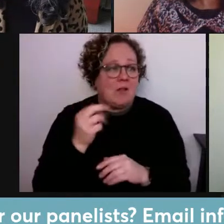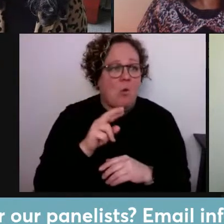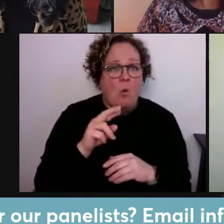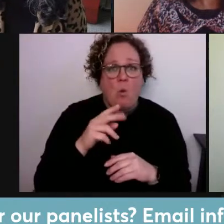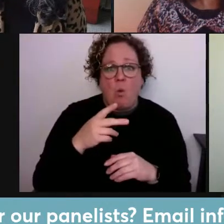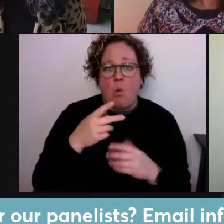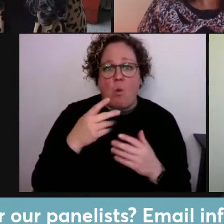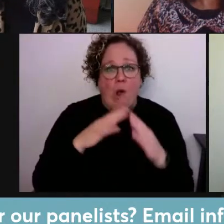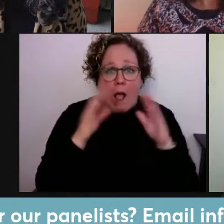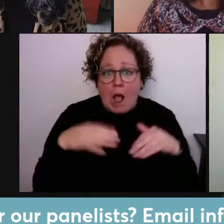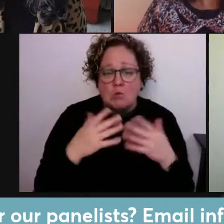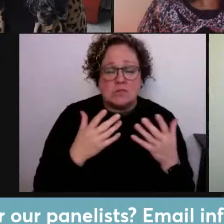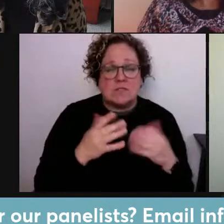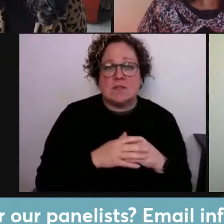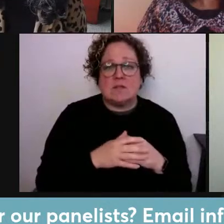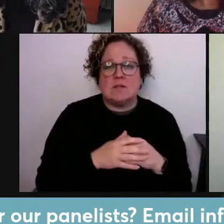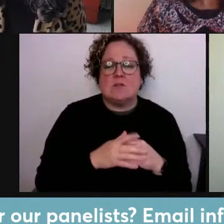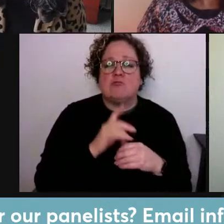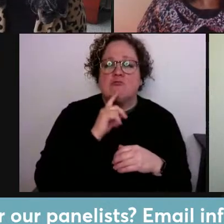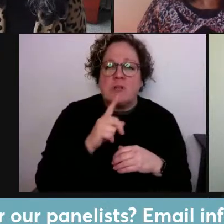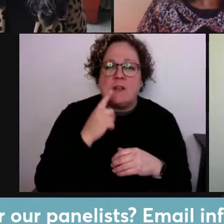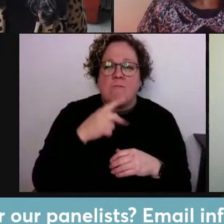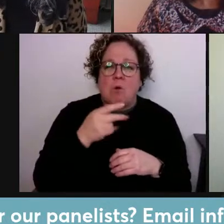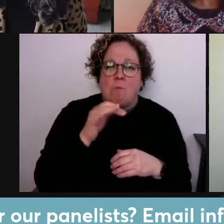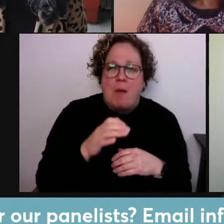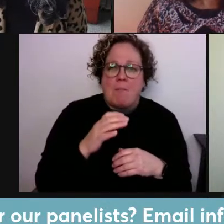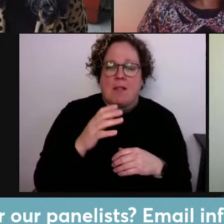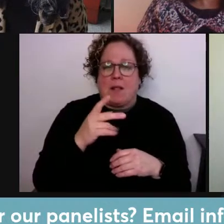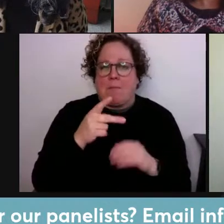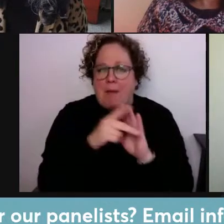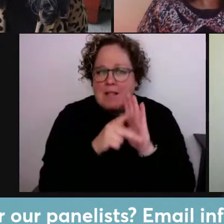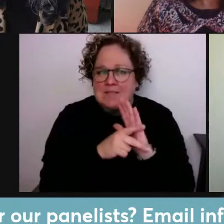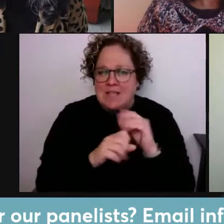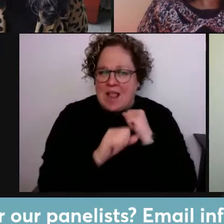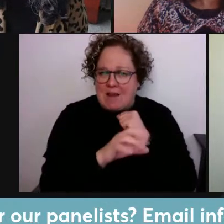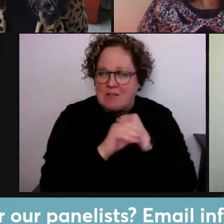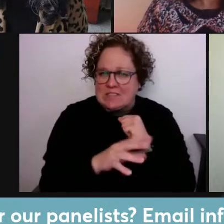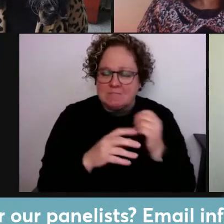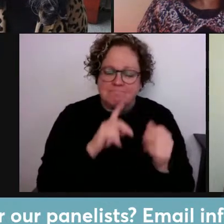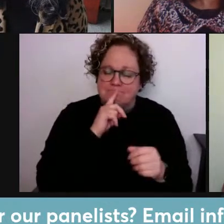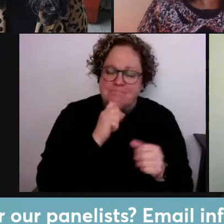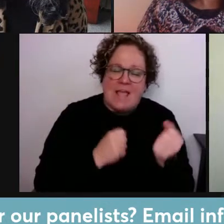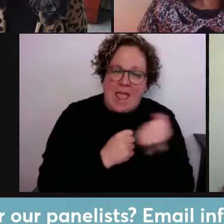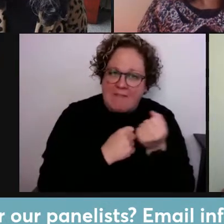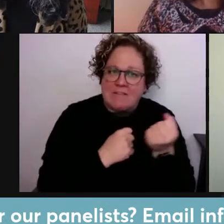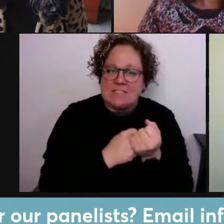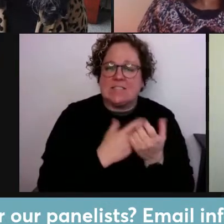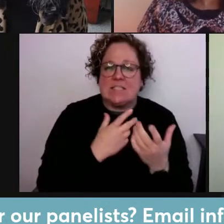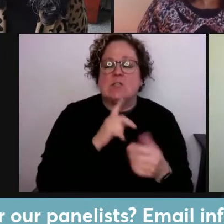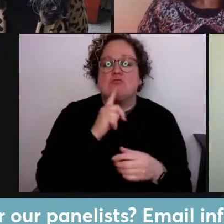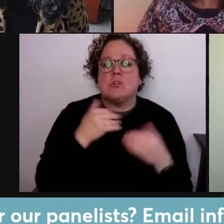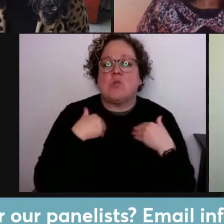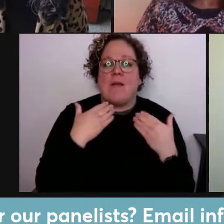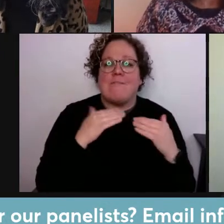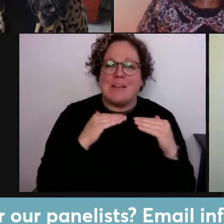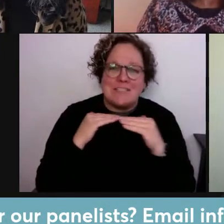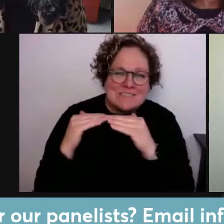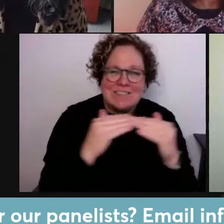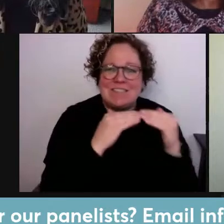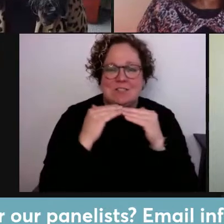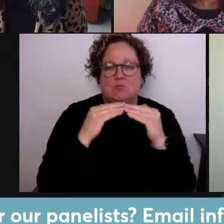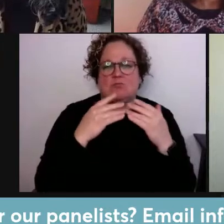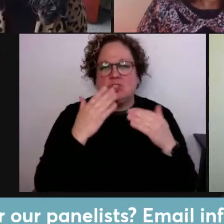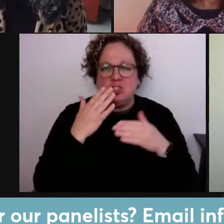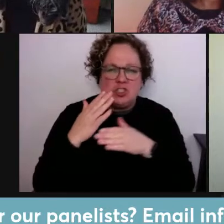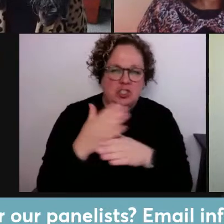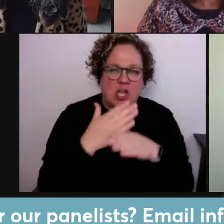for public policy advocacy purposes is to have a shared vision of a stronger community